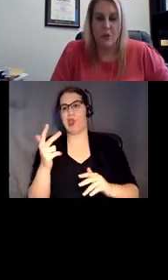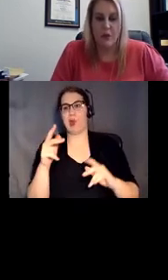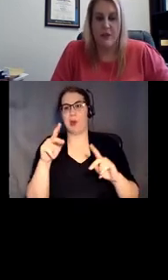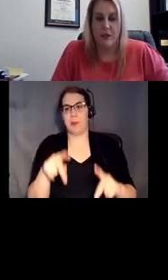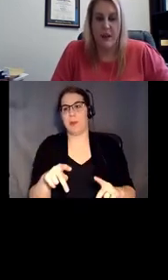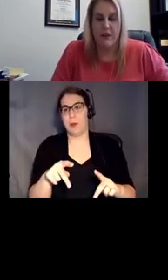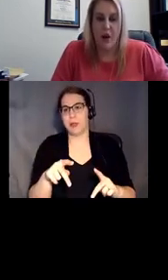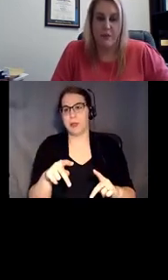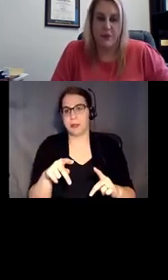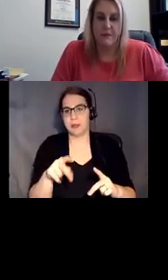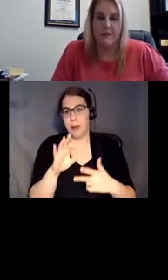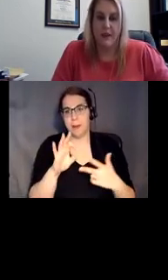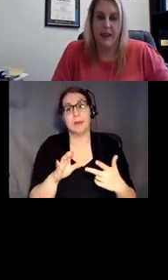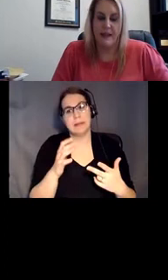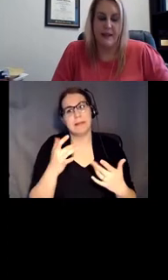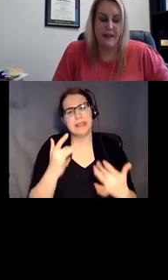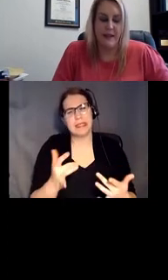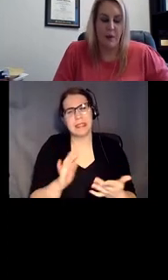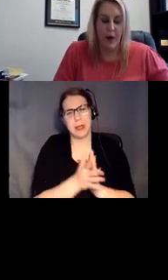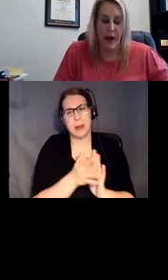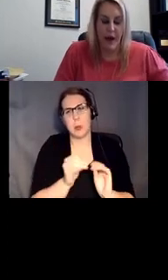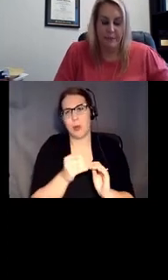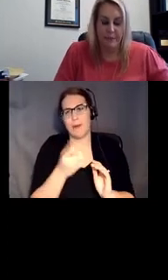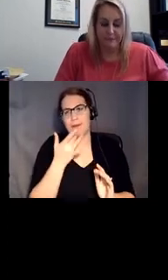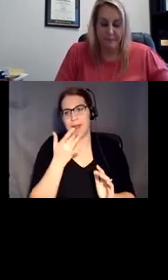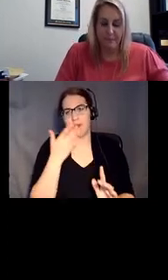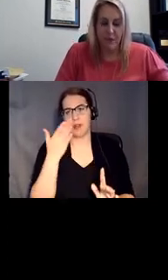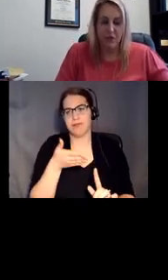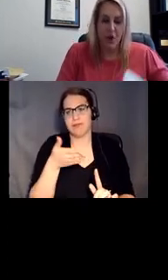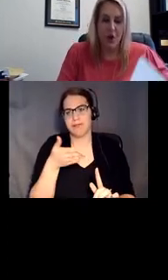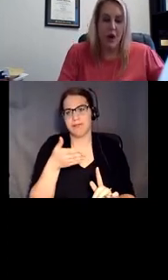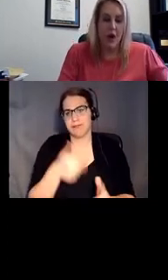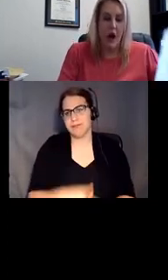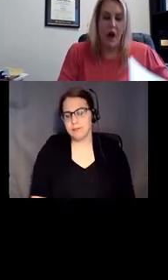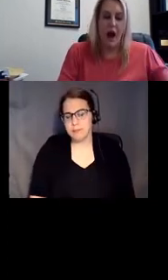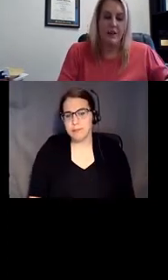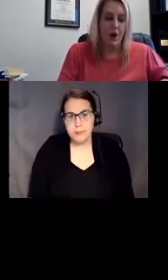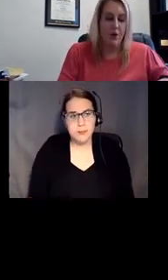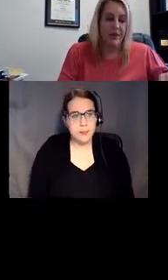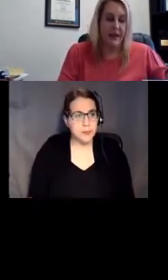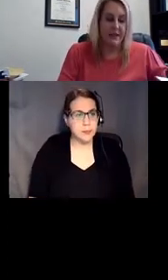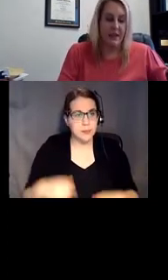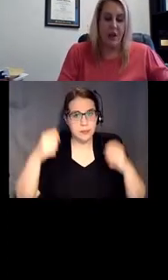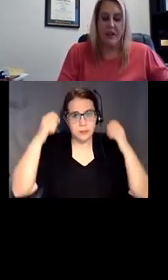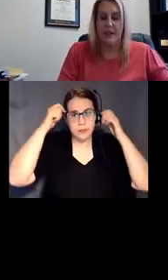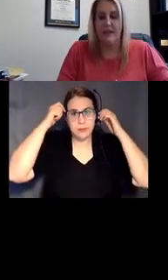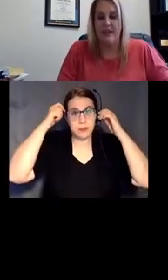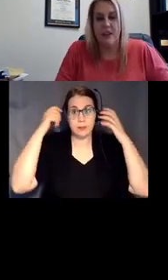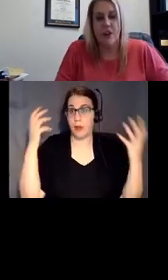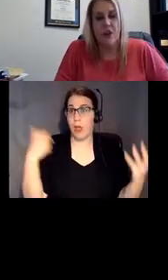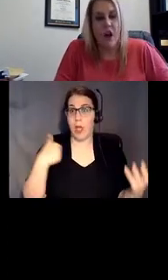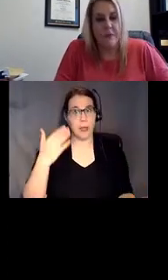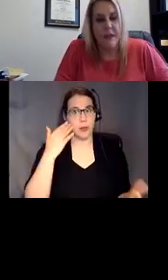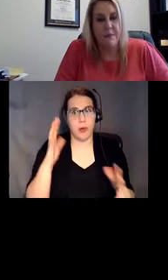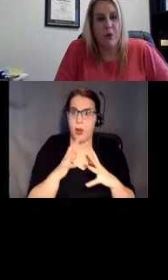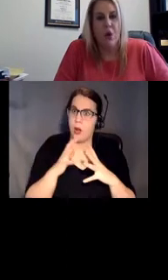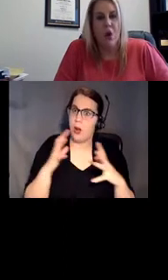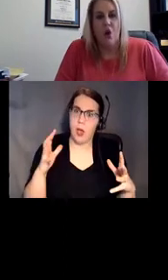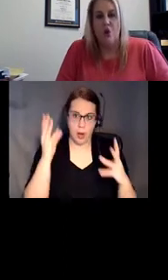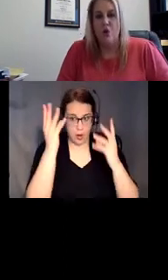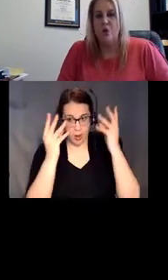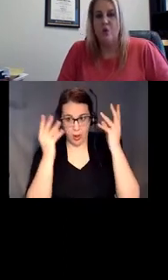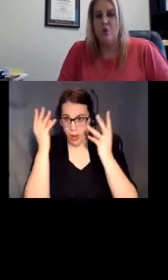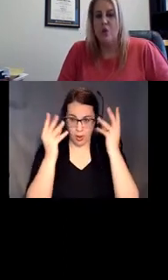which is always the favored option in that way. So I know that that is a lot to consider. A lot of